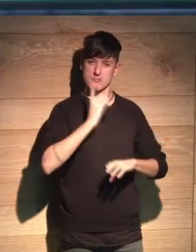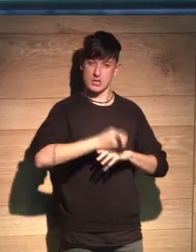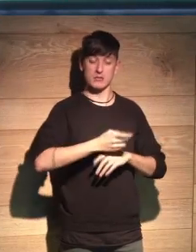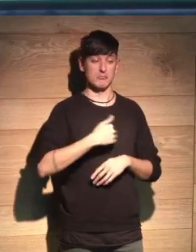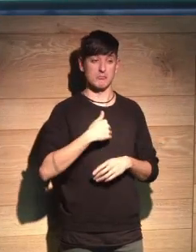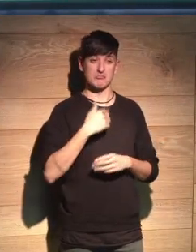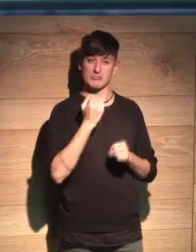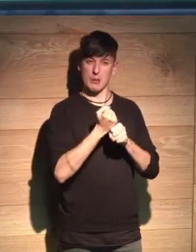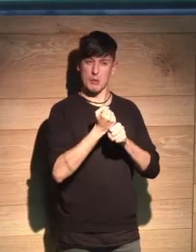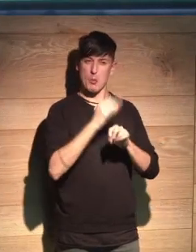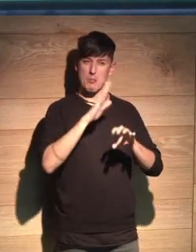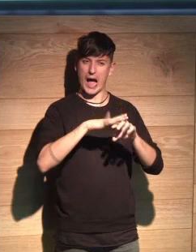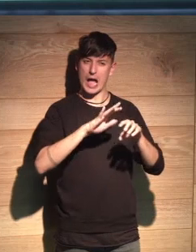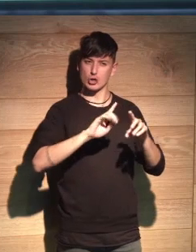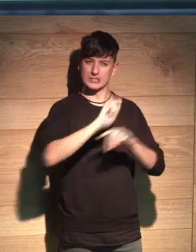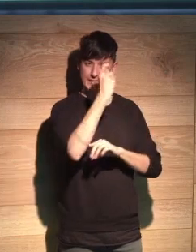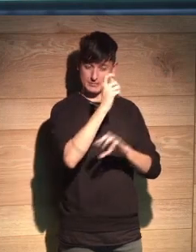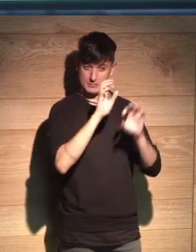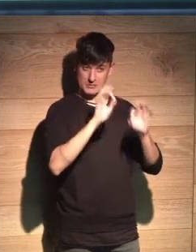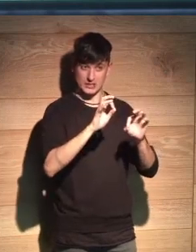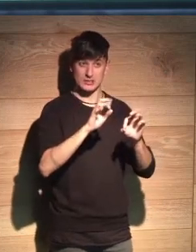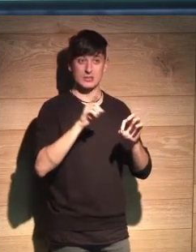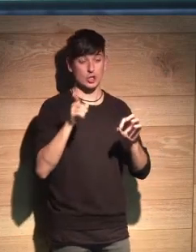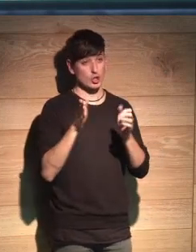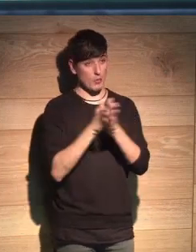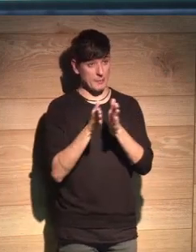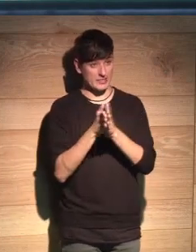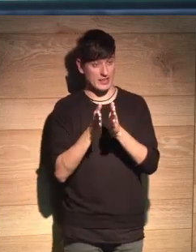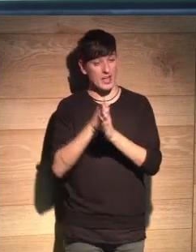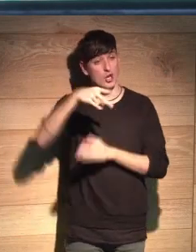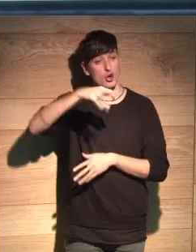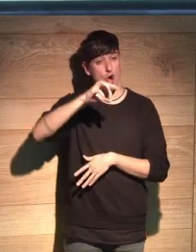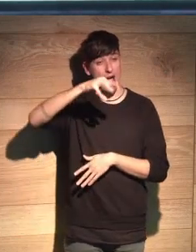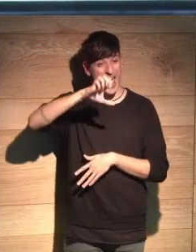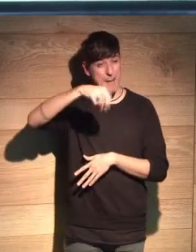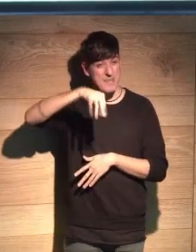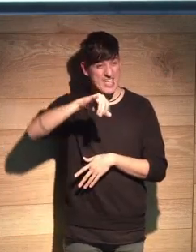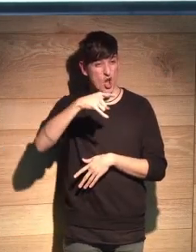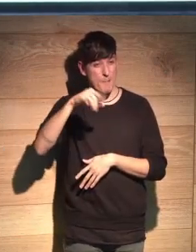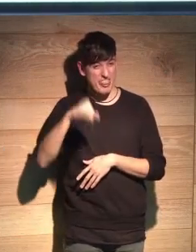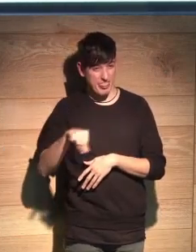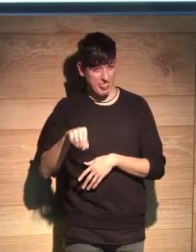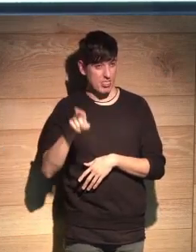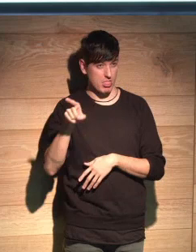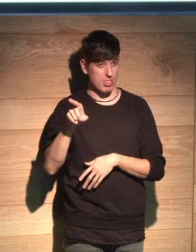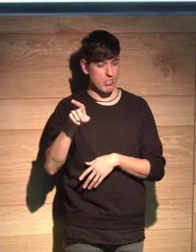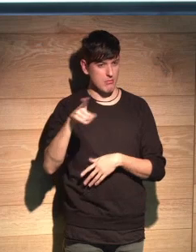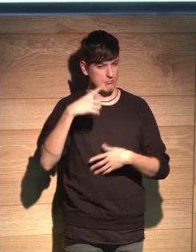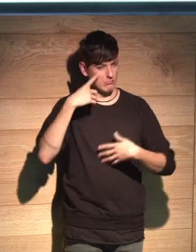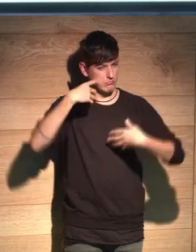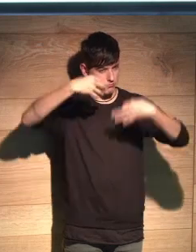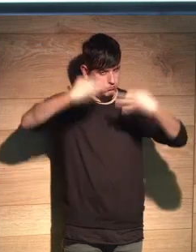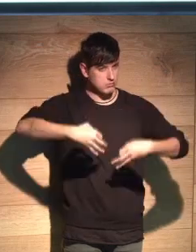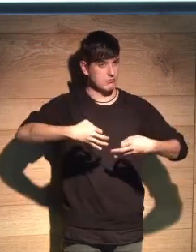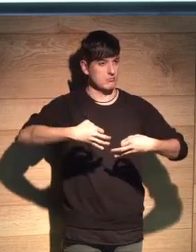of, and we work for that. The colleague who is chairing that department, Noemi Gomez, said